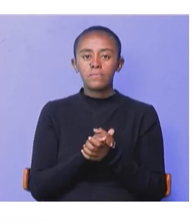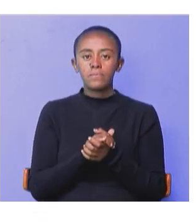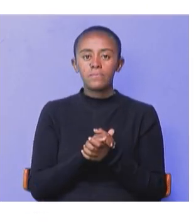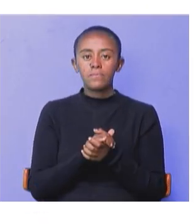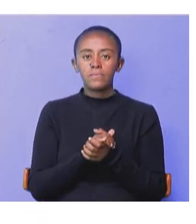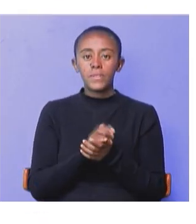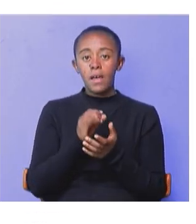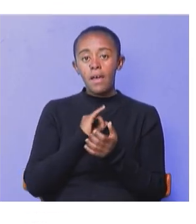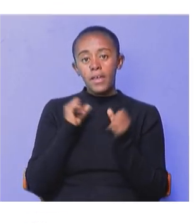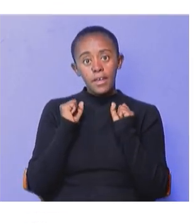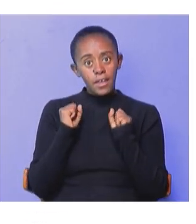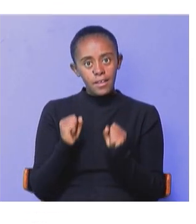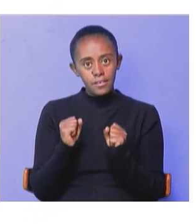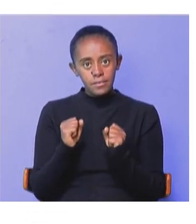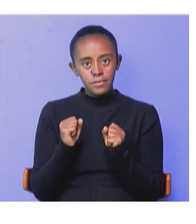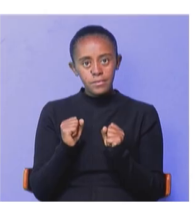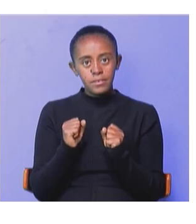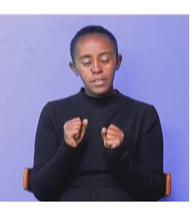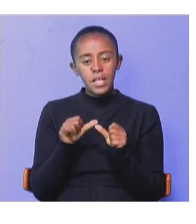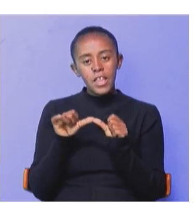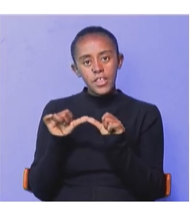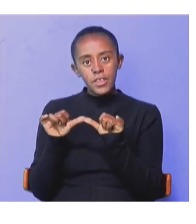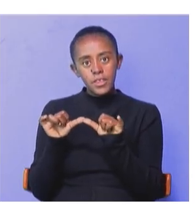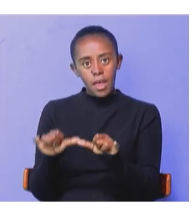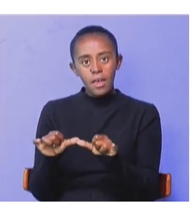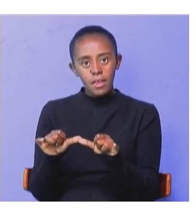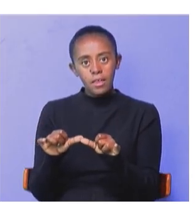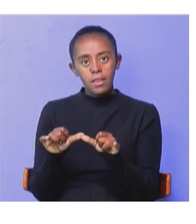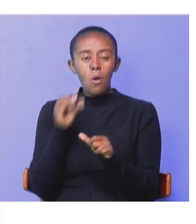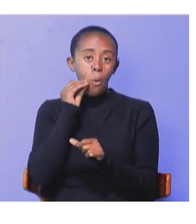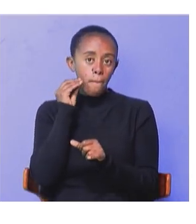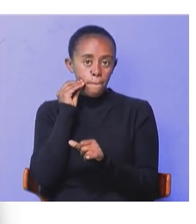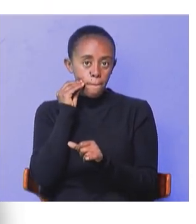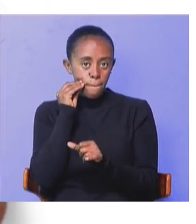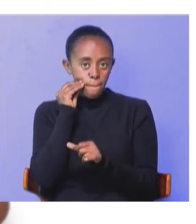I can stay home